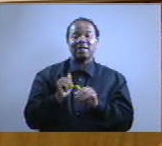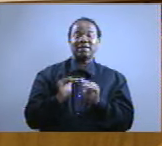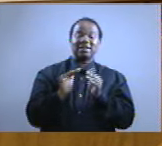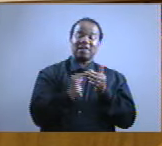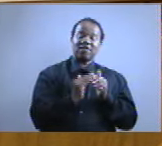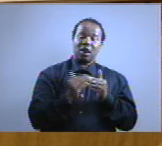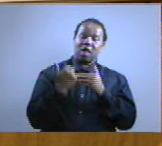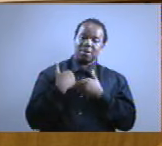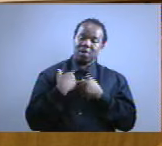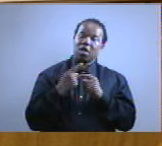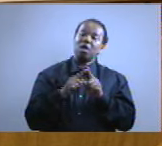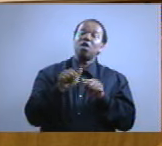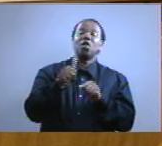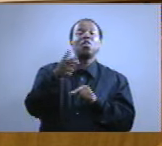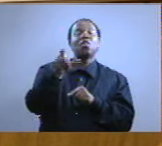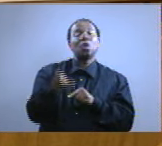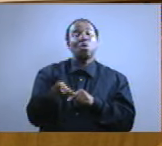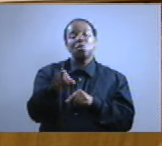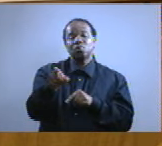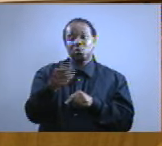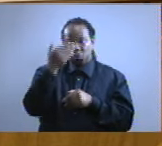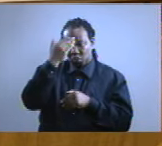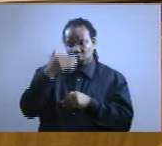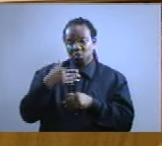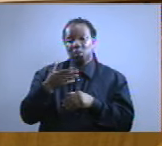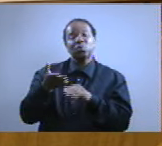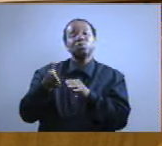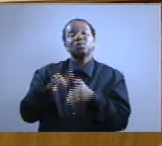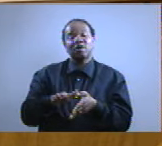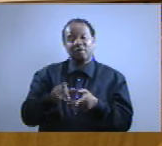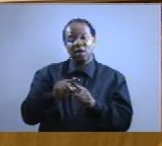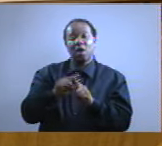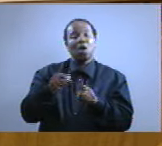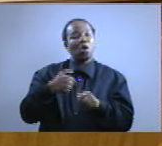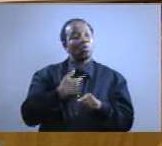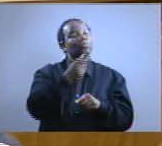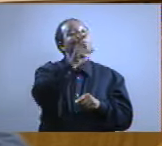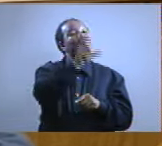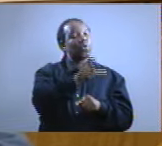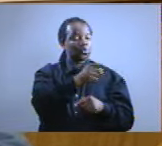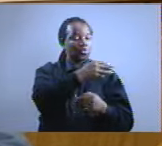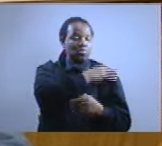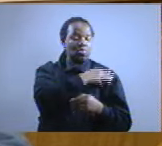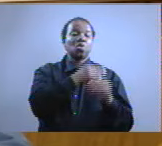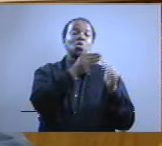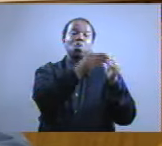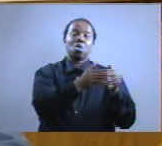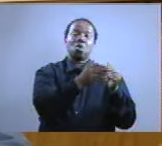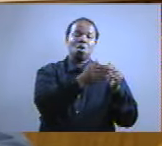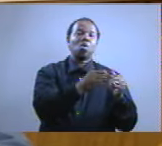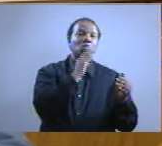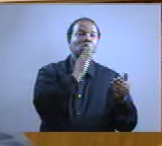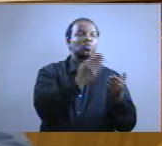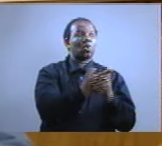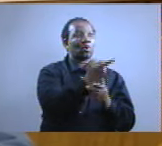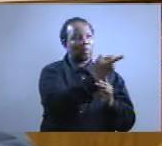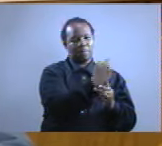that victims are entitled to claim compensation from the registered ship owner or insurers for pollution damage